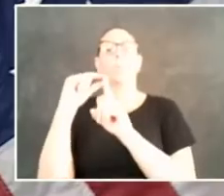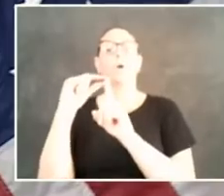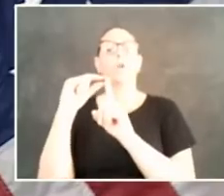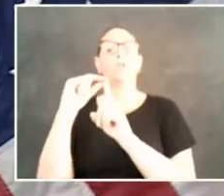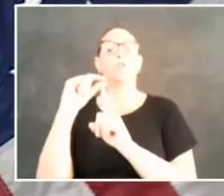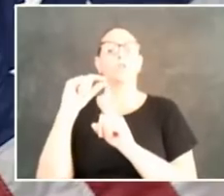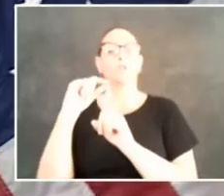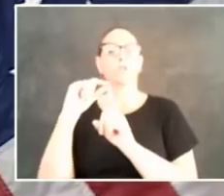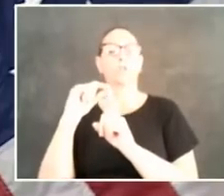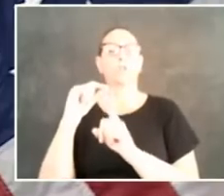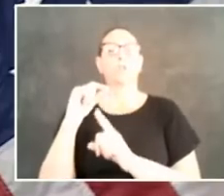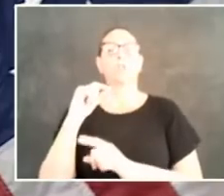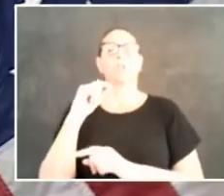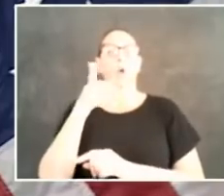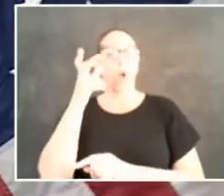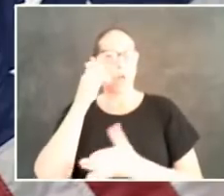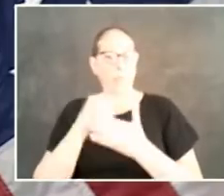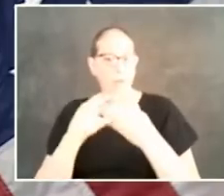will be